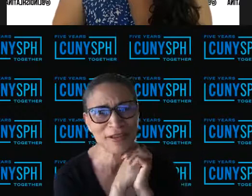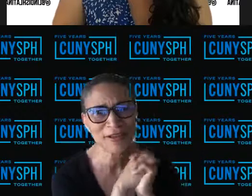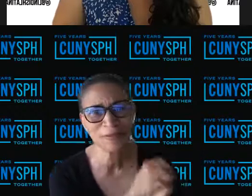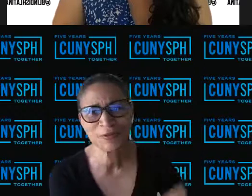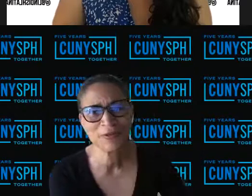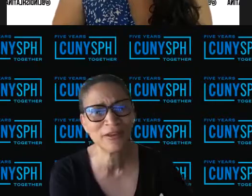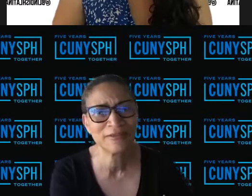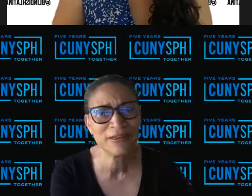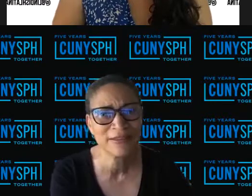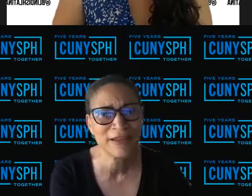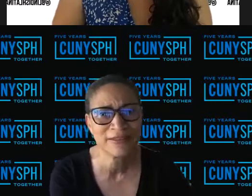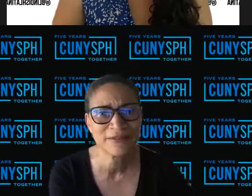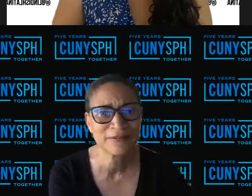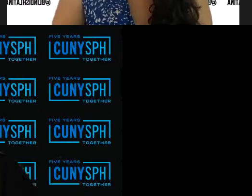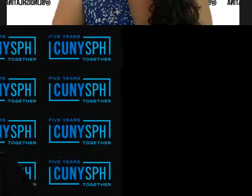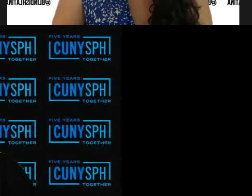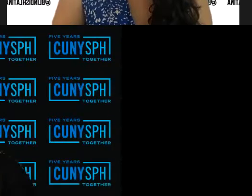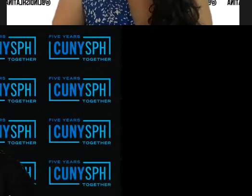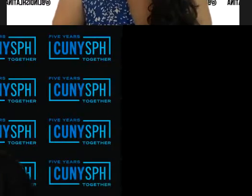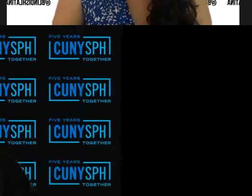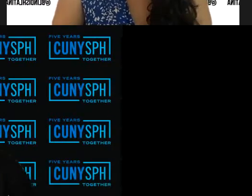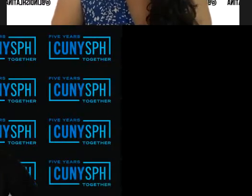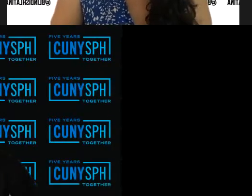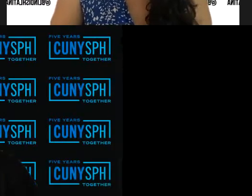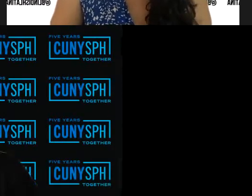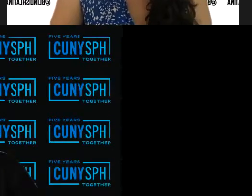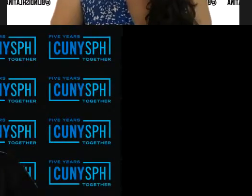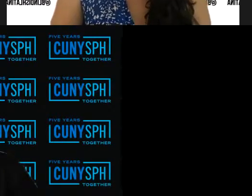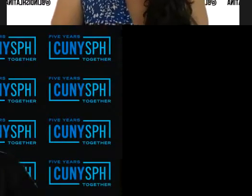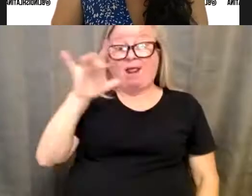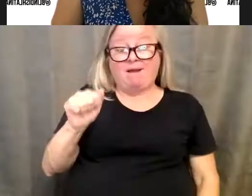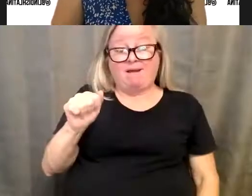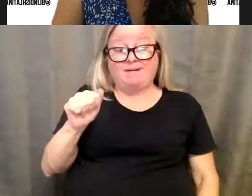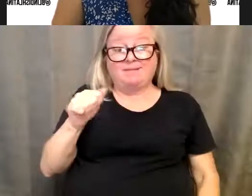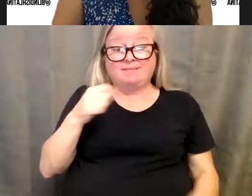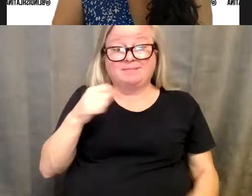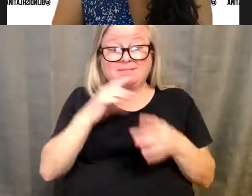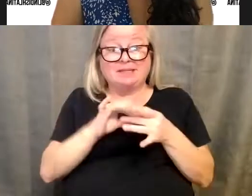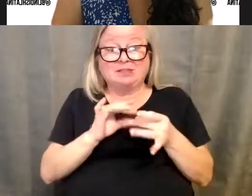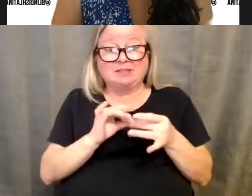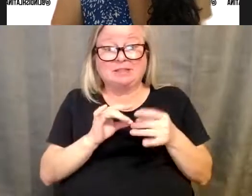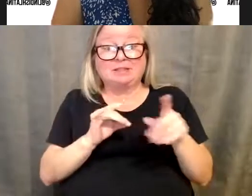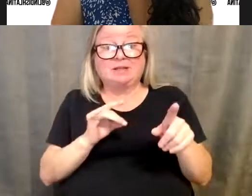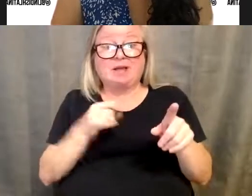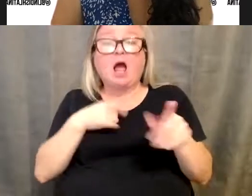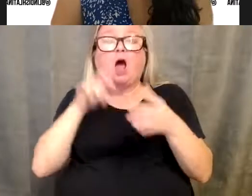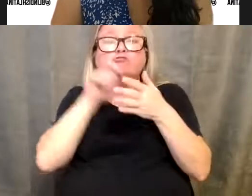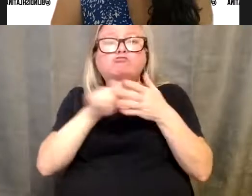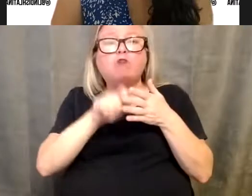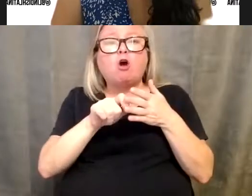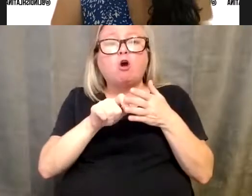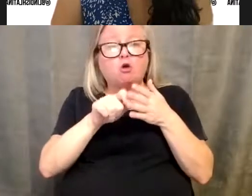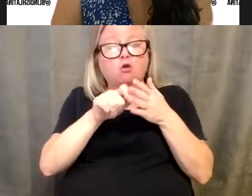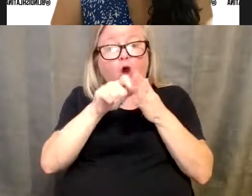question. I want to add to that, if I may. Oh, sure. So one of the things, I wrote an article about this question a